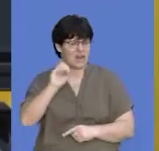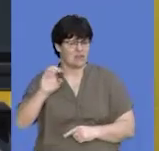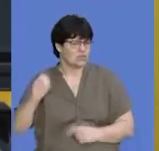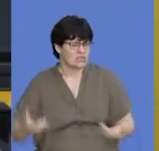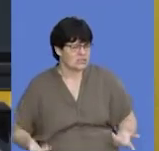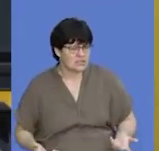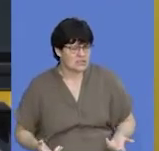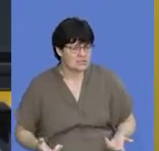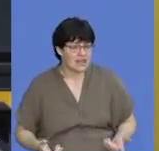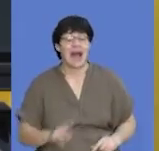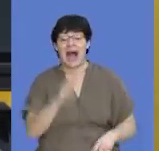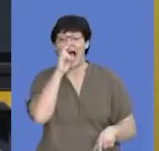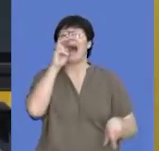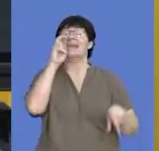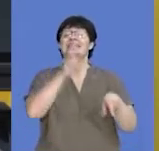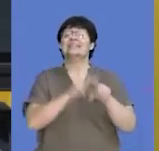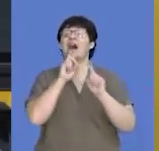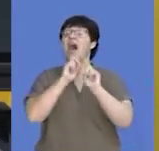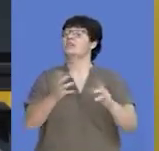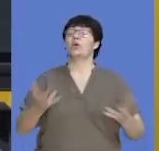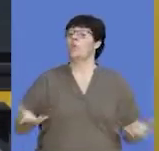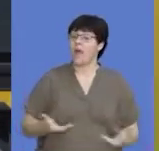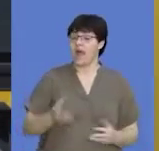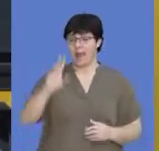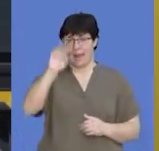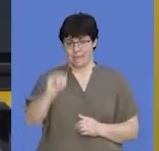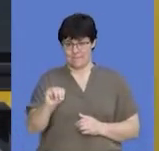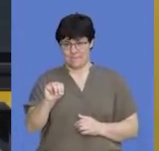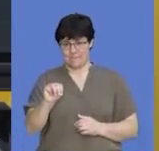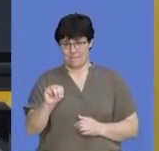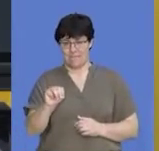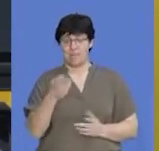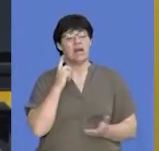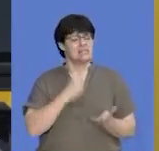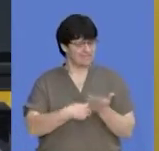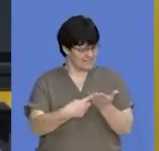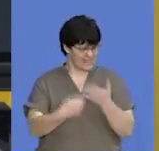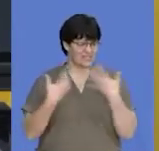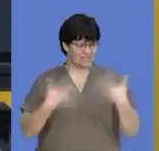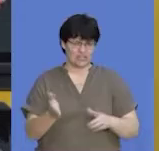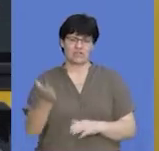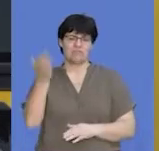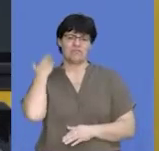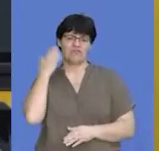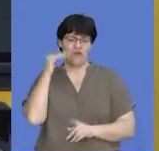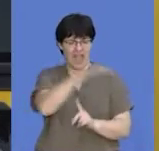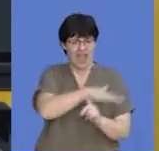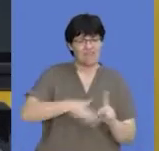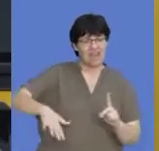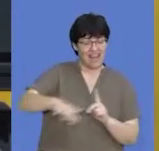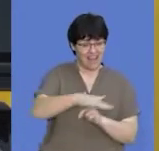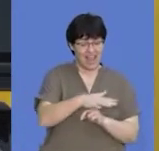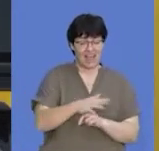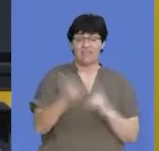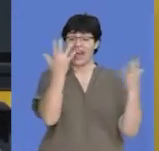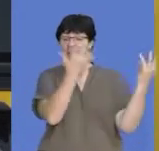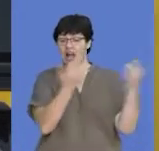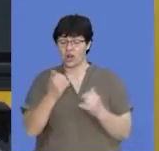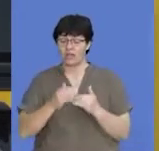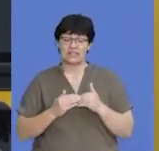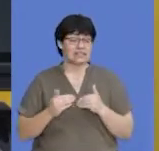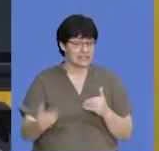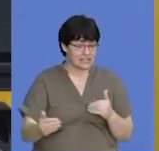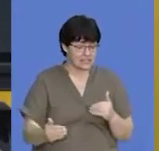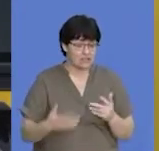500? I need an answer in meters. And as we've discussed in the calculation of area, when you're calculating a